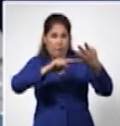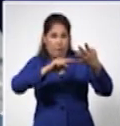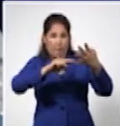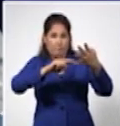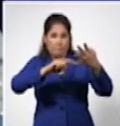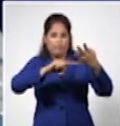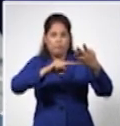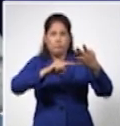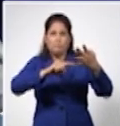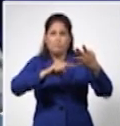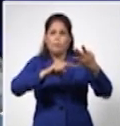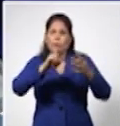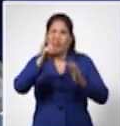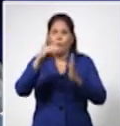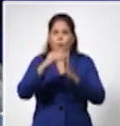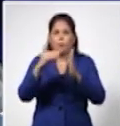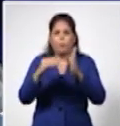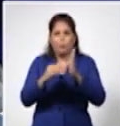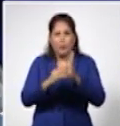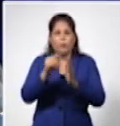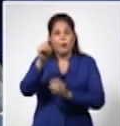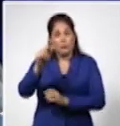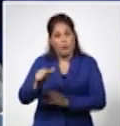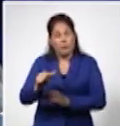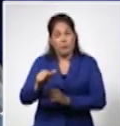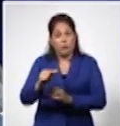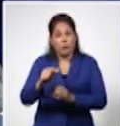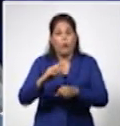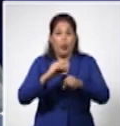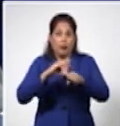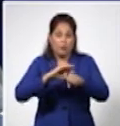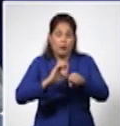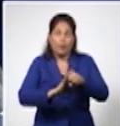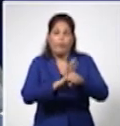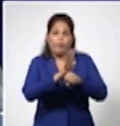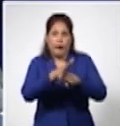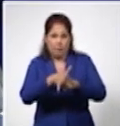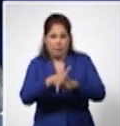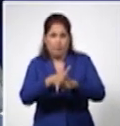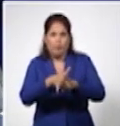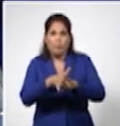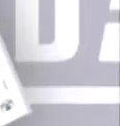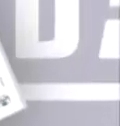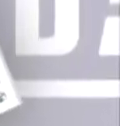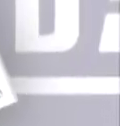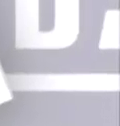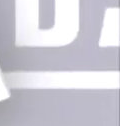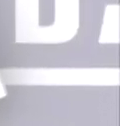This is the information that we have on the behavior of the pandemic in Cuba and the world.